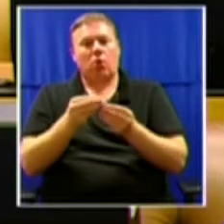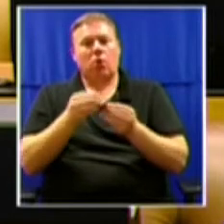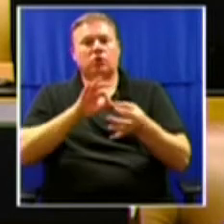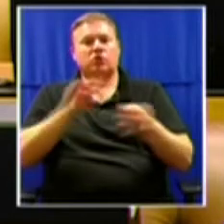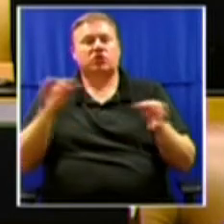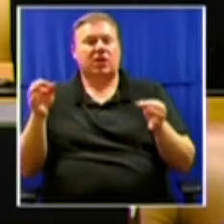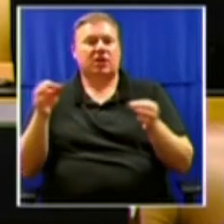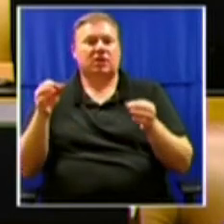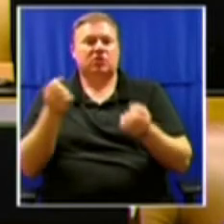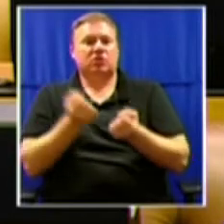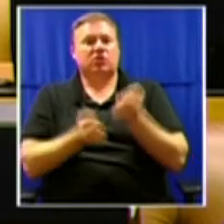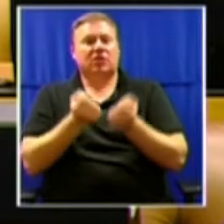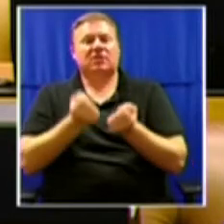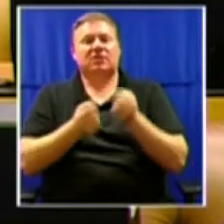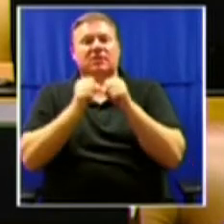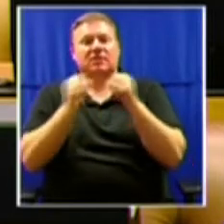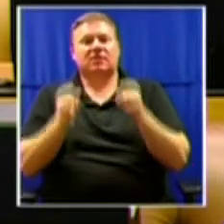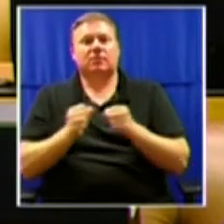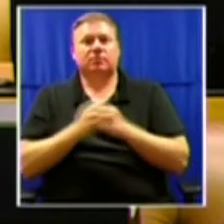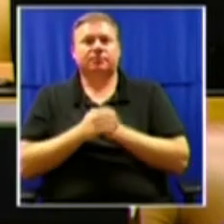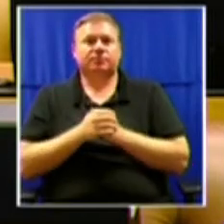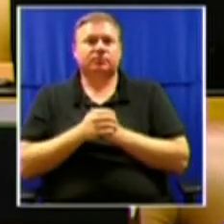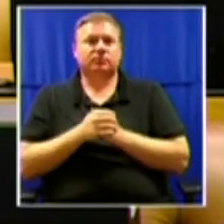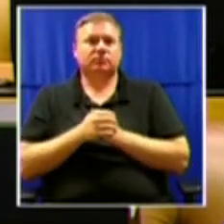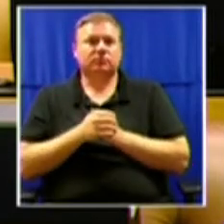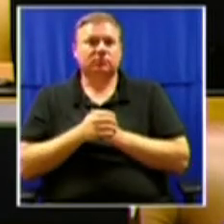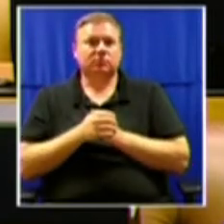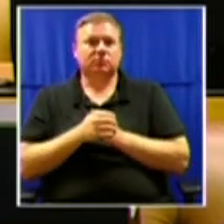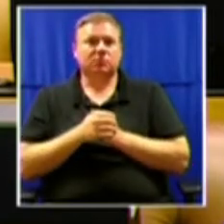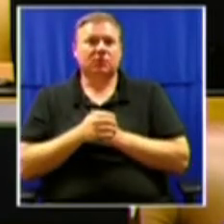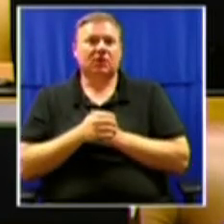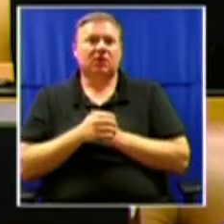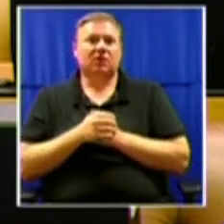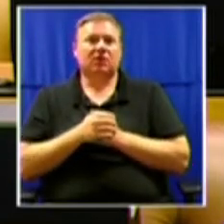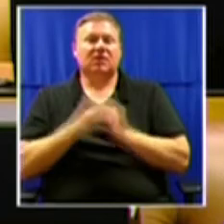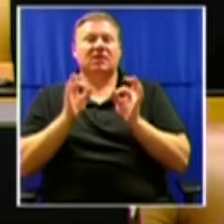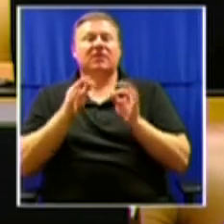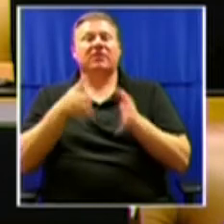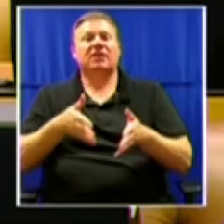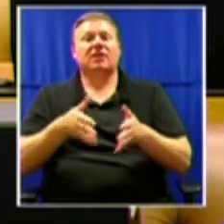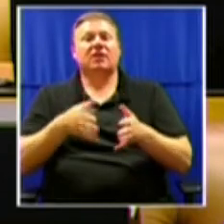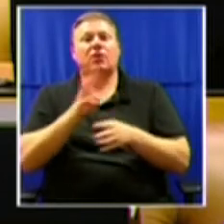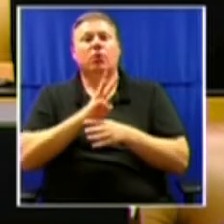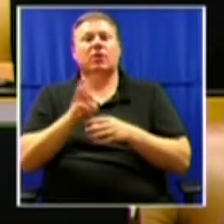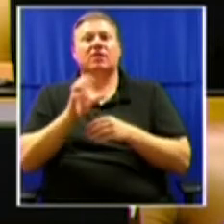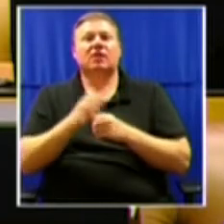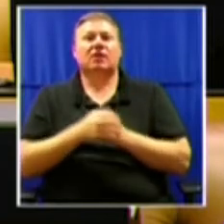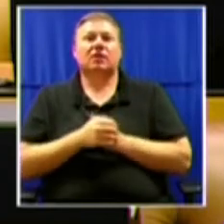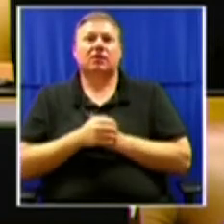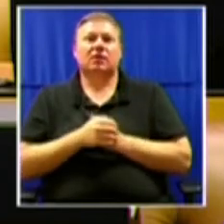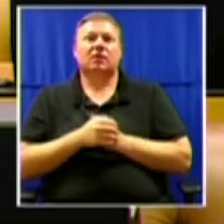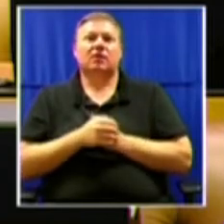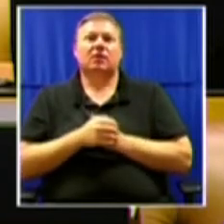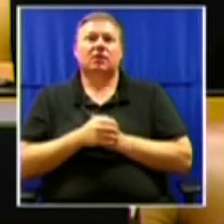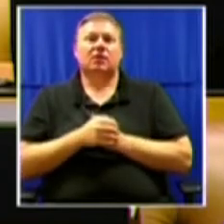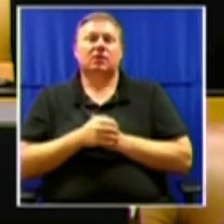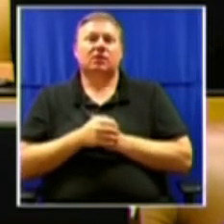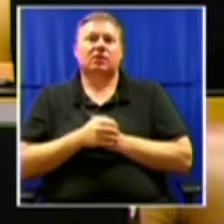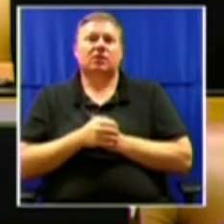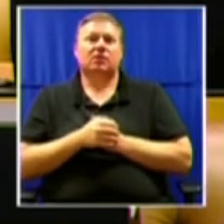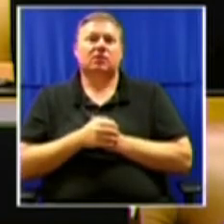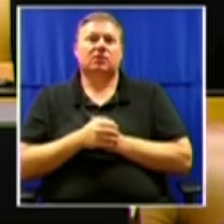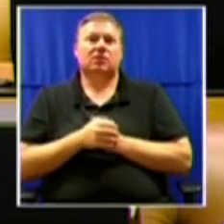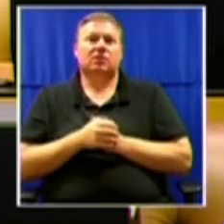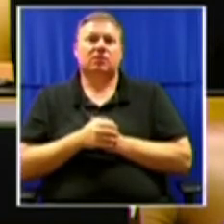of justice system, even here in Western Cape. But maybe one thing that